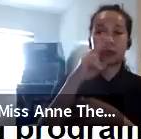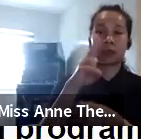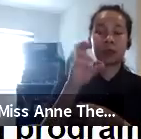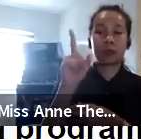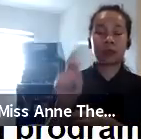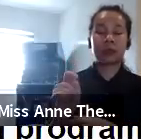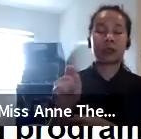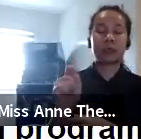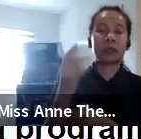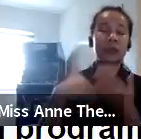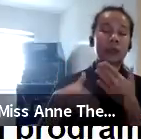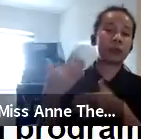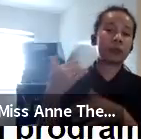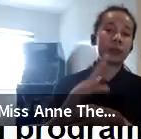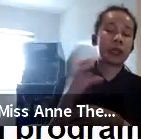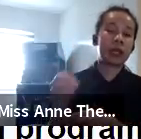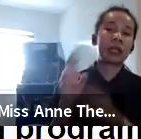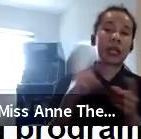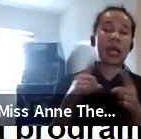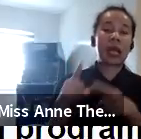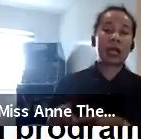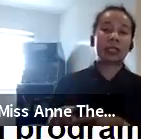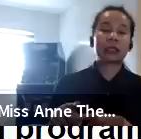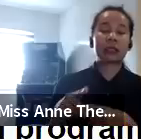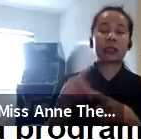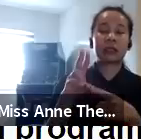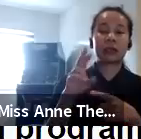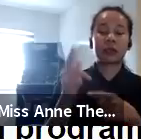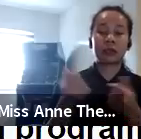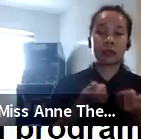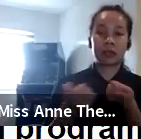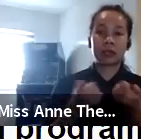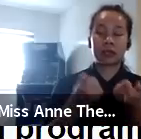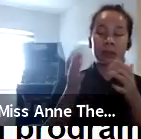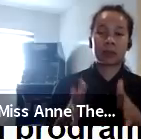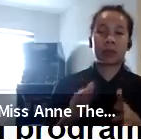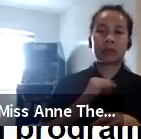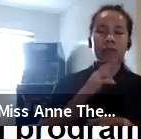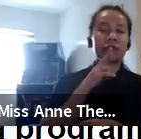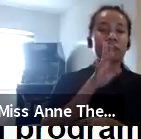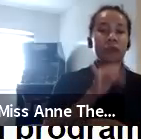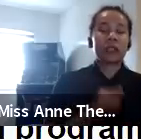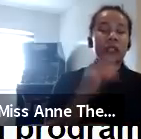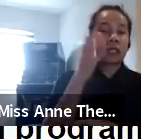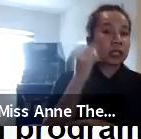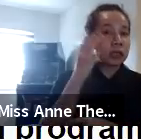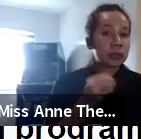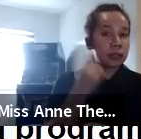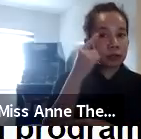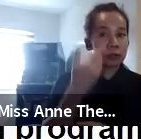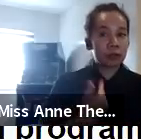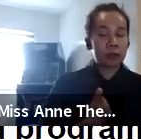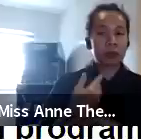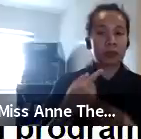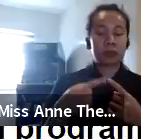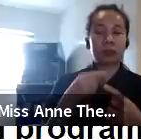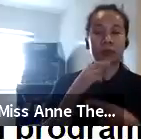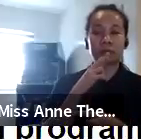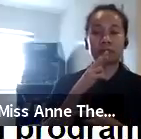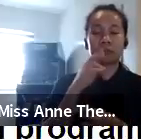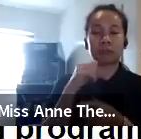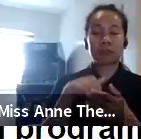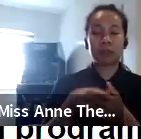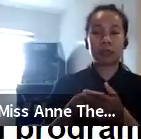well. And as university administrator, it was really an experience for me to be in the cover